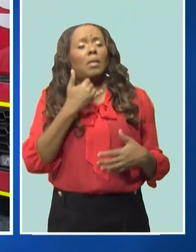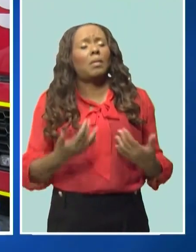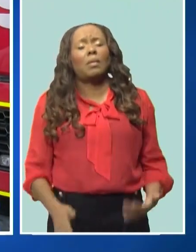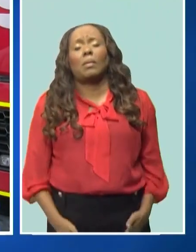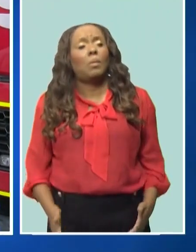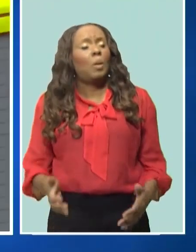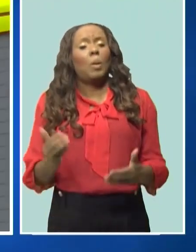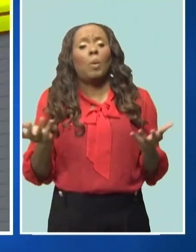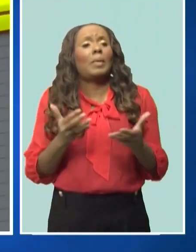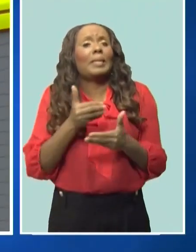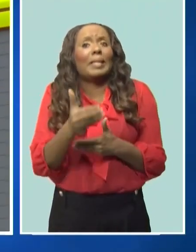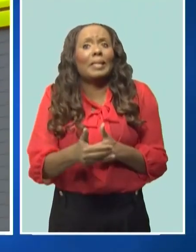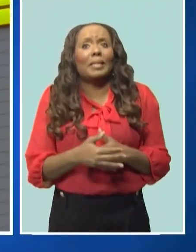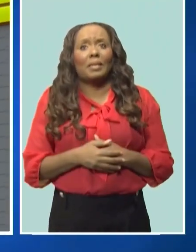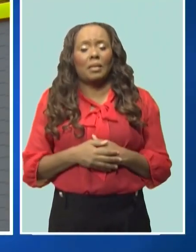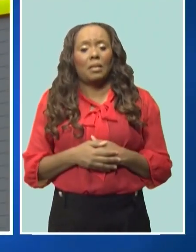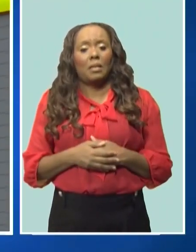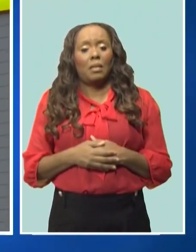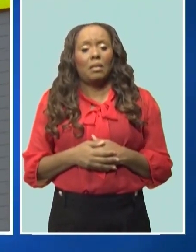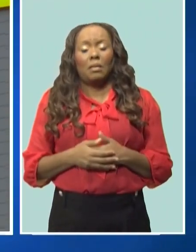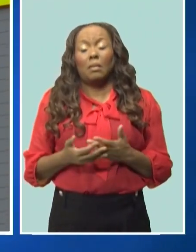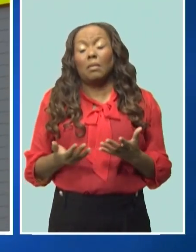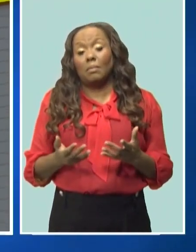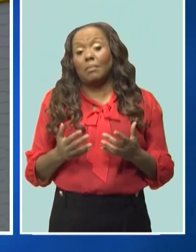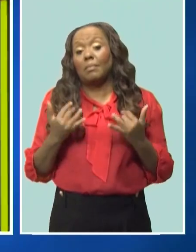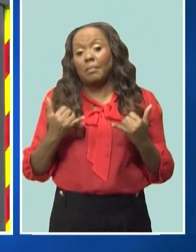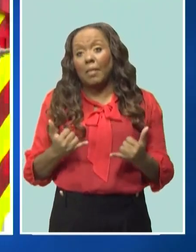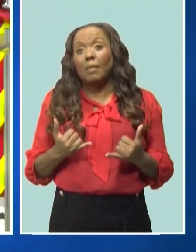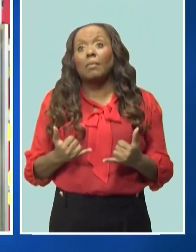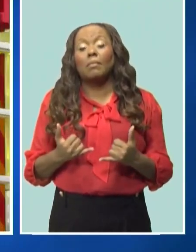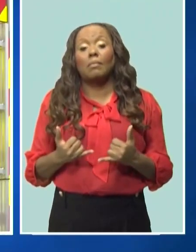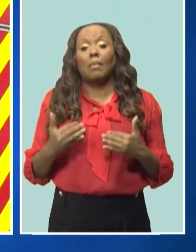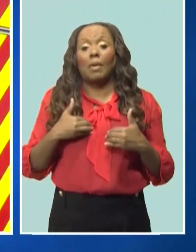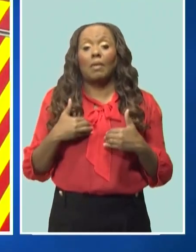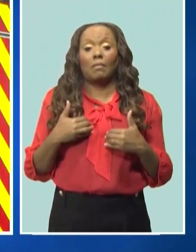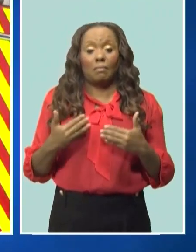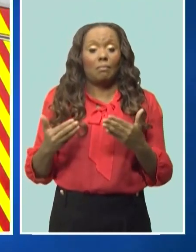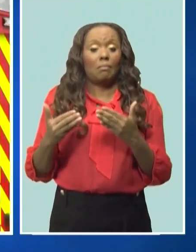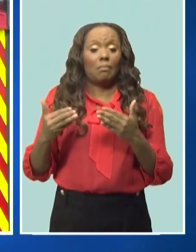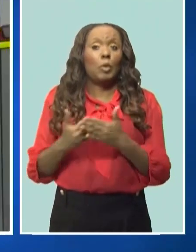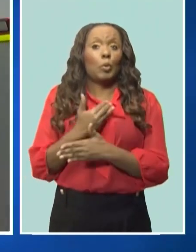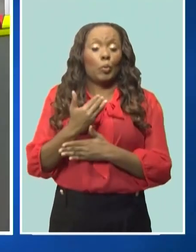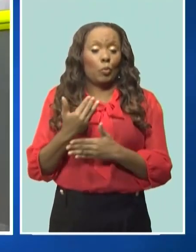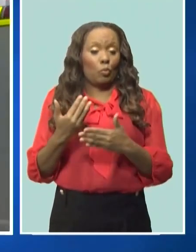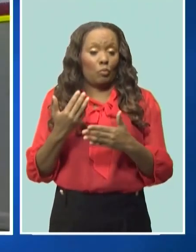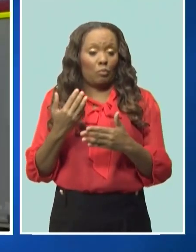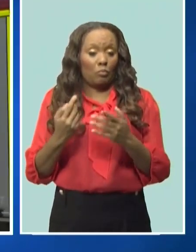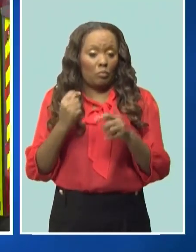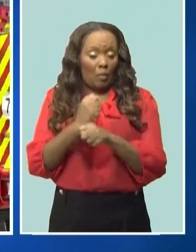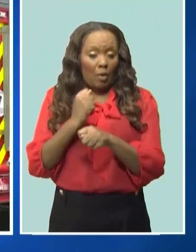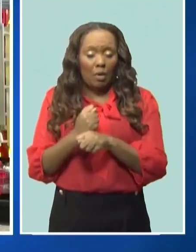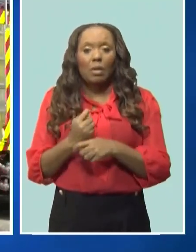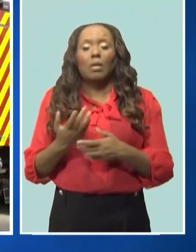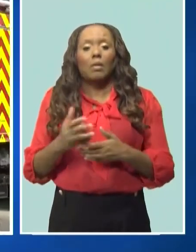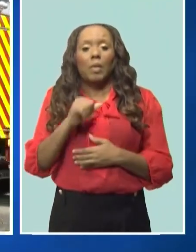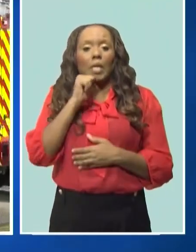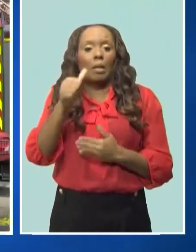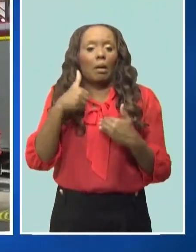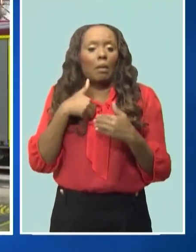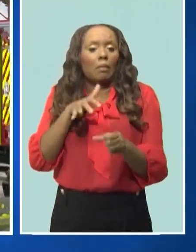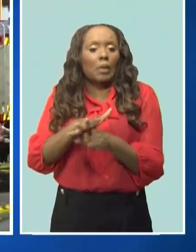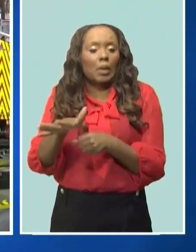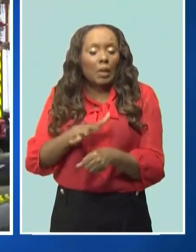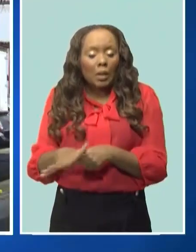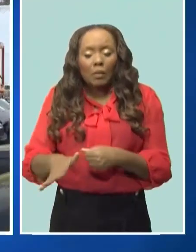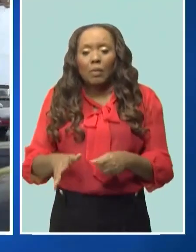But then these came in short order, and we are going to replace that. But we accept that we're below capacity. We've managed